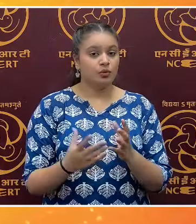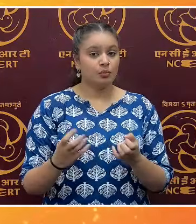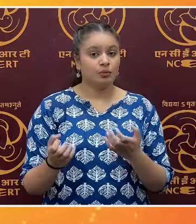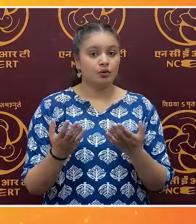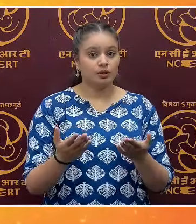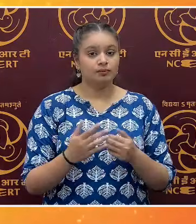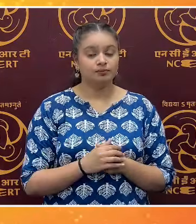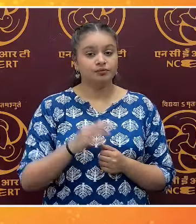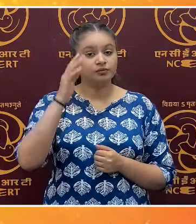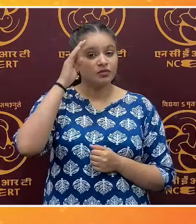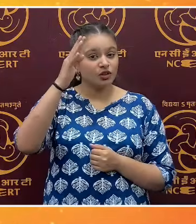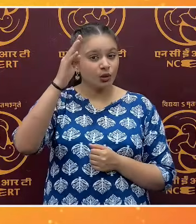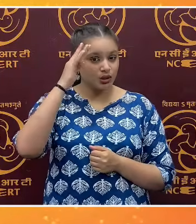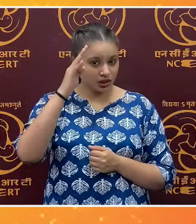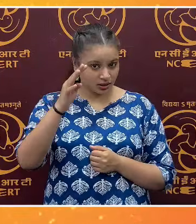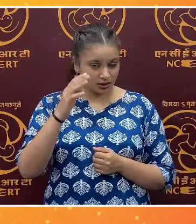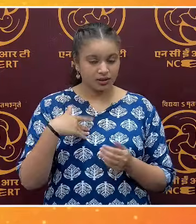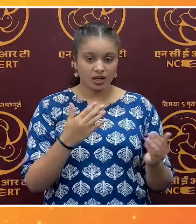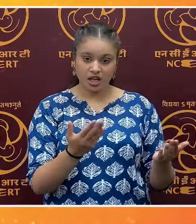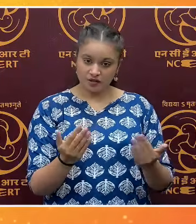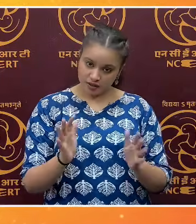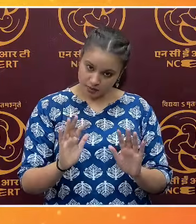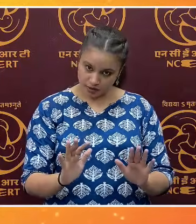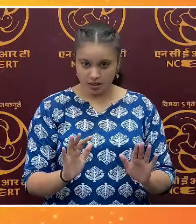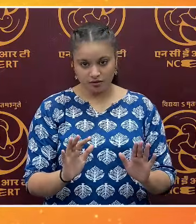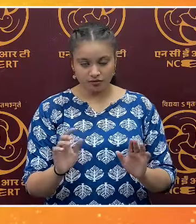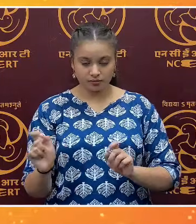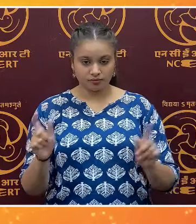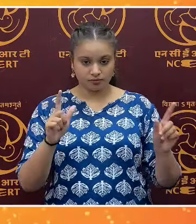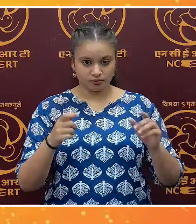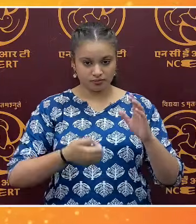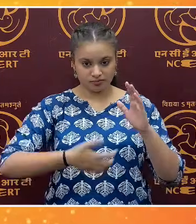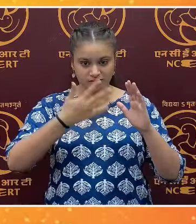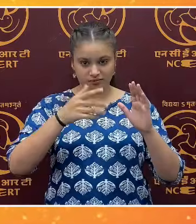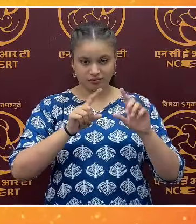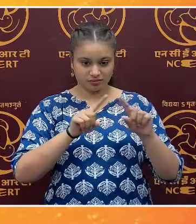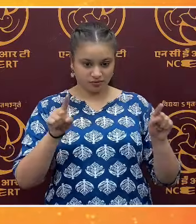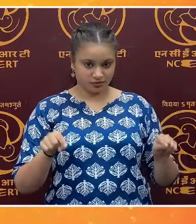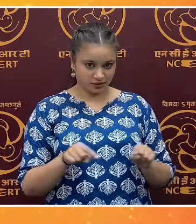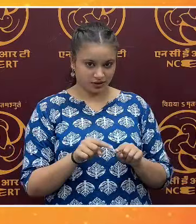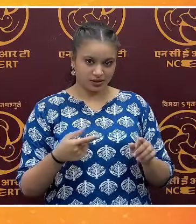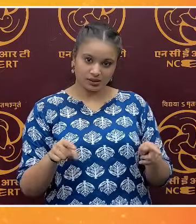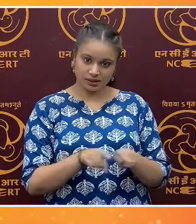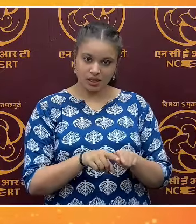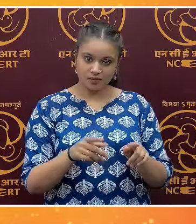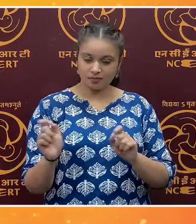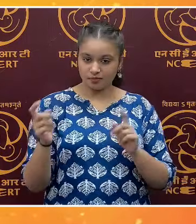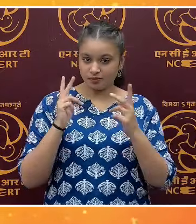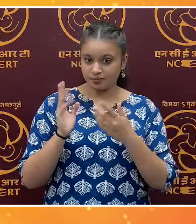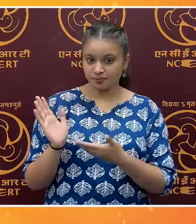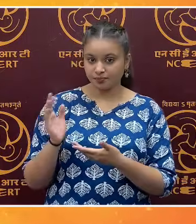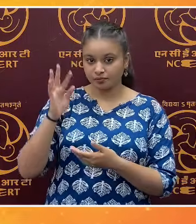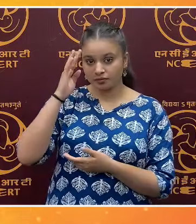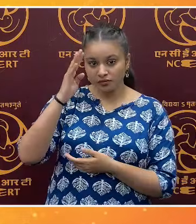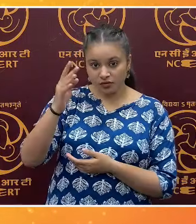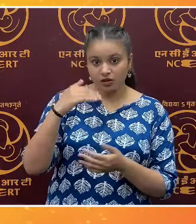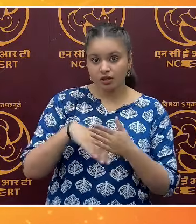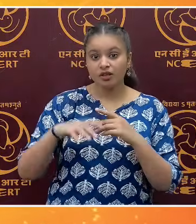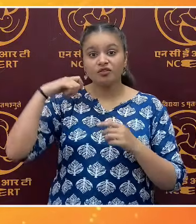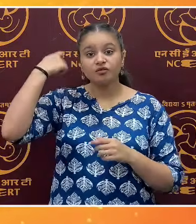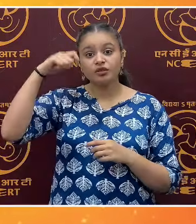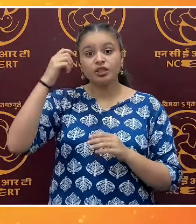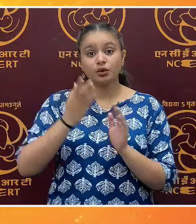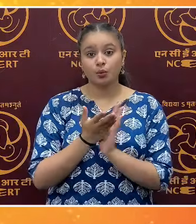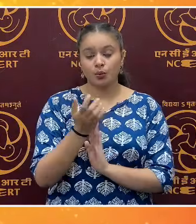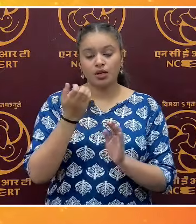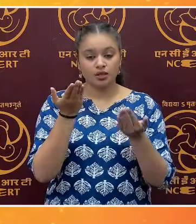the theory part, which is available in the same lab, and here this theory is in the form of video. So